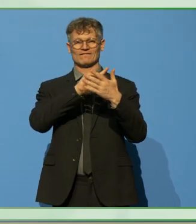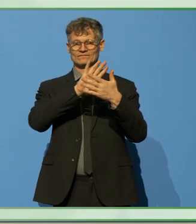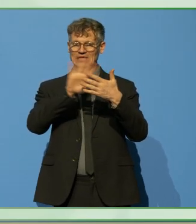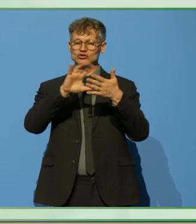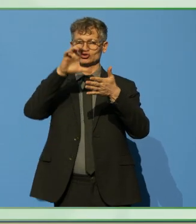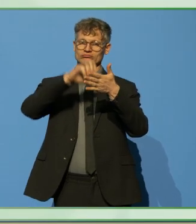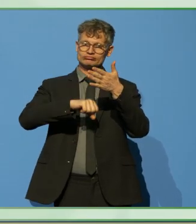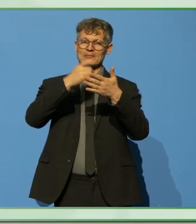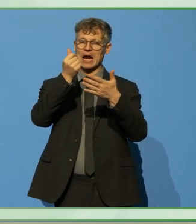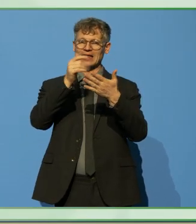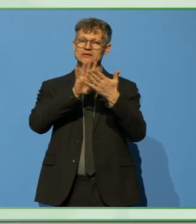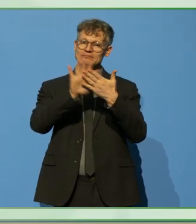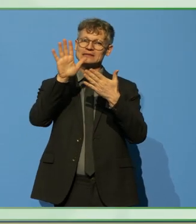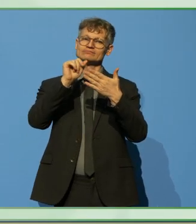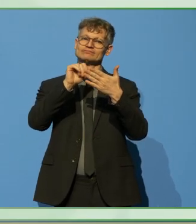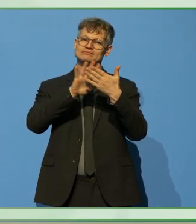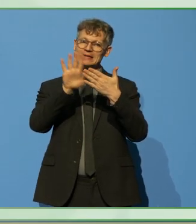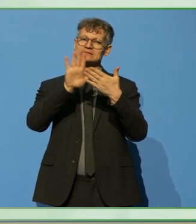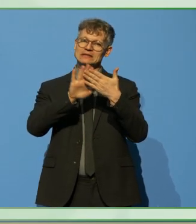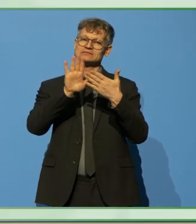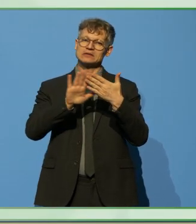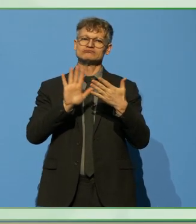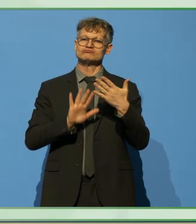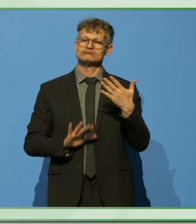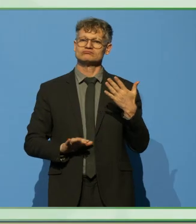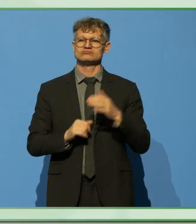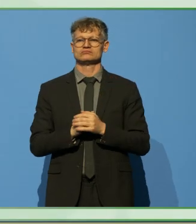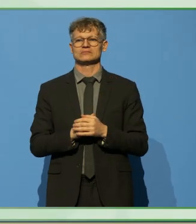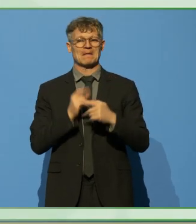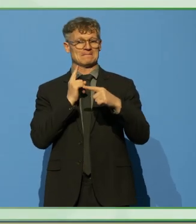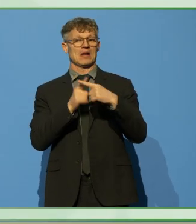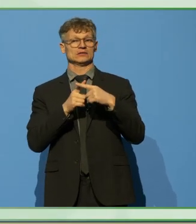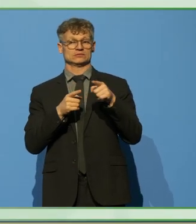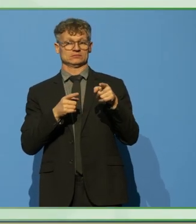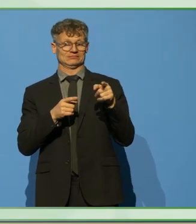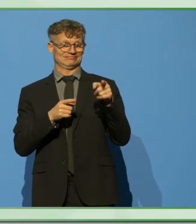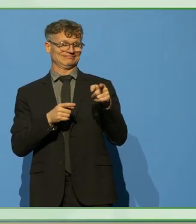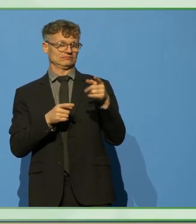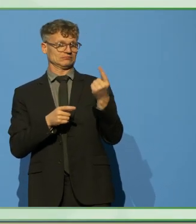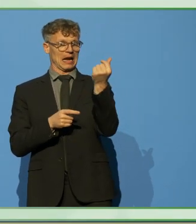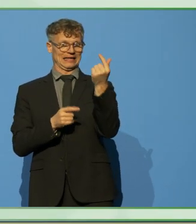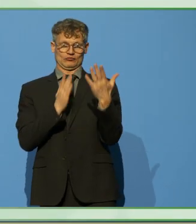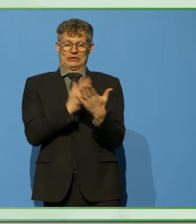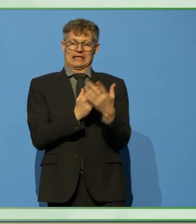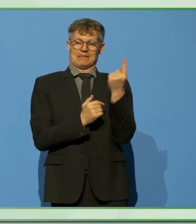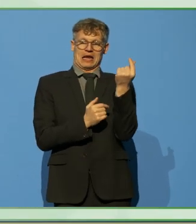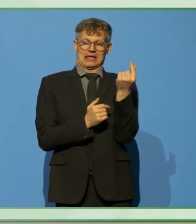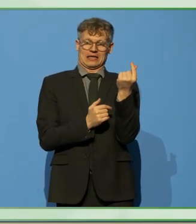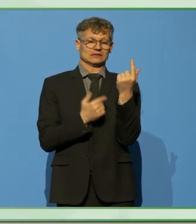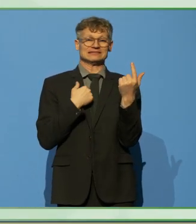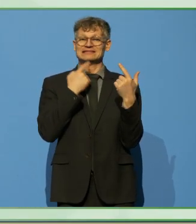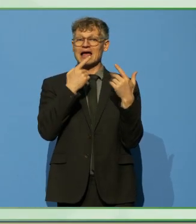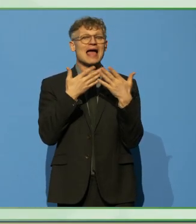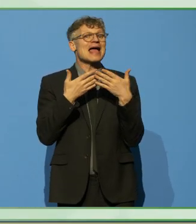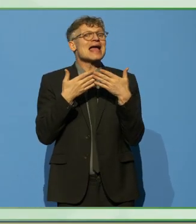the fact that it's legal tender, at least that's how it's designed. You can trust that in every shop, be it a normal shop